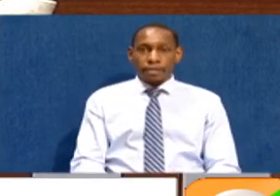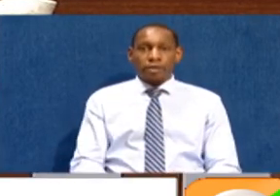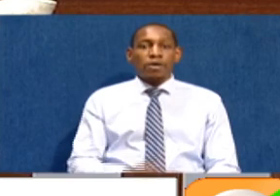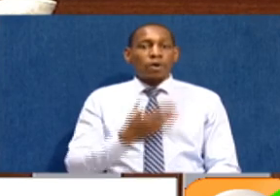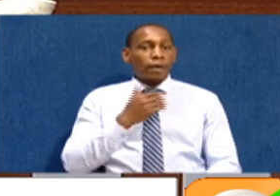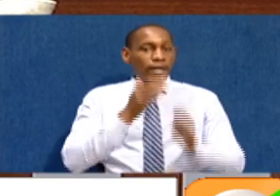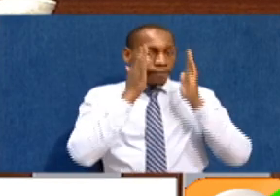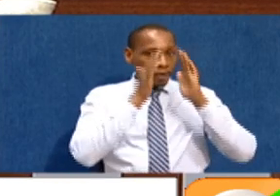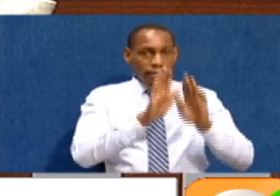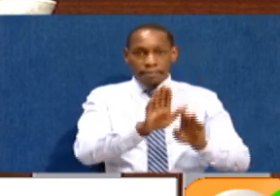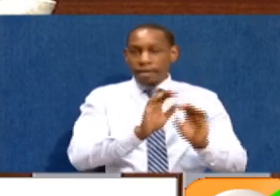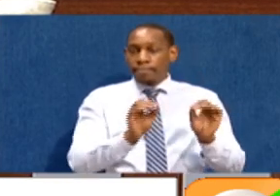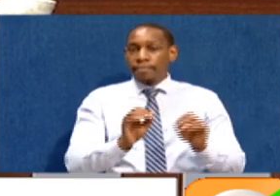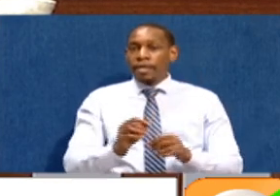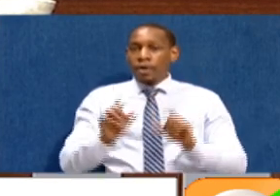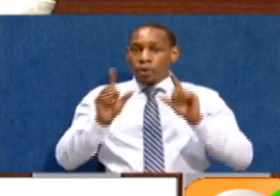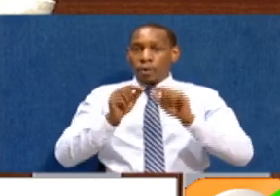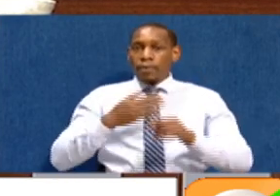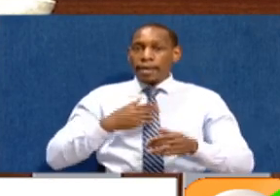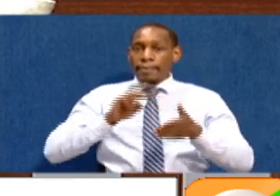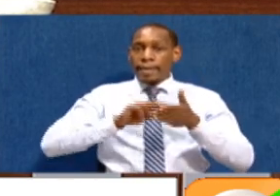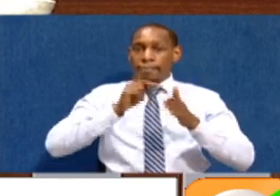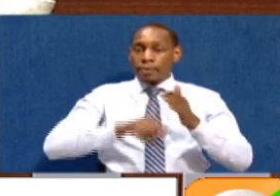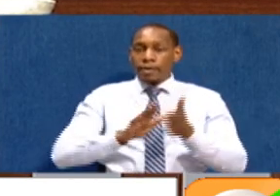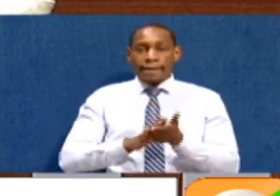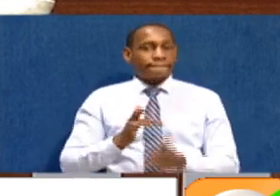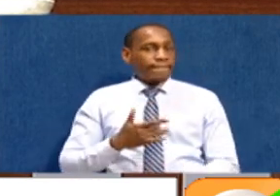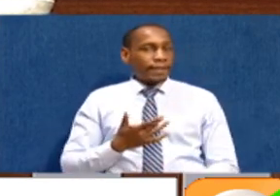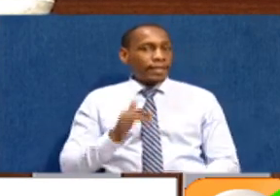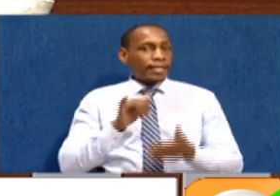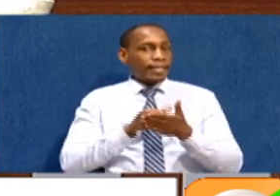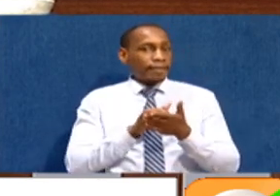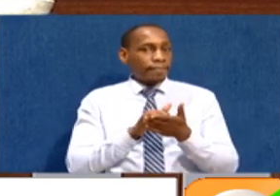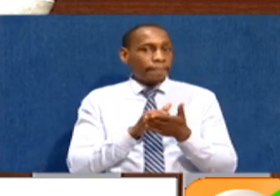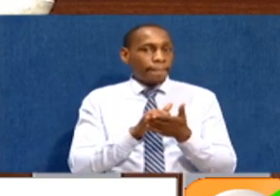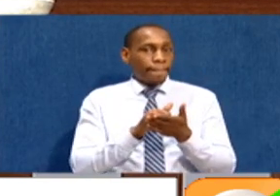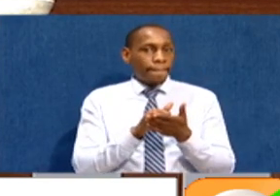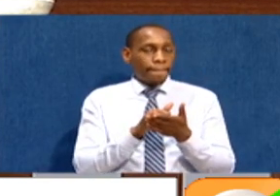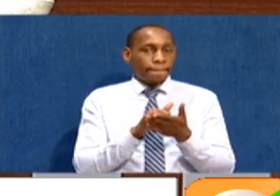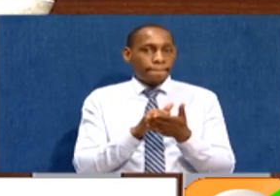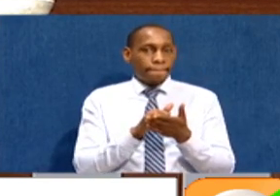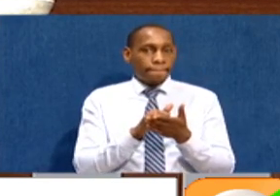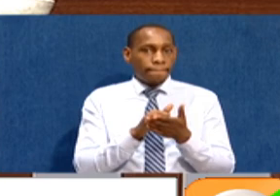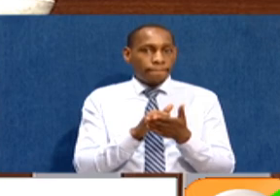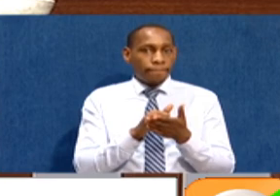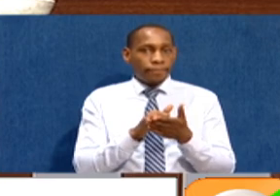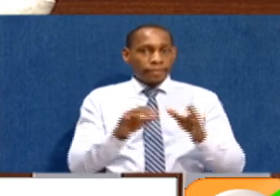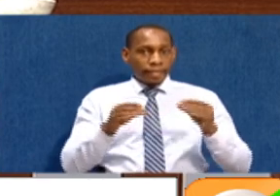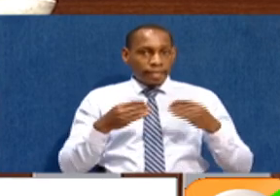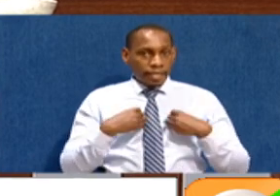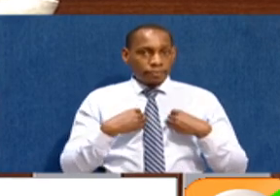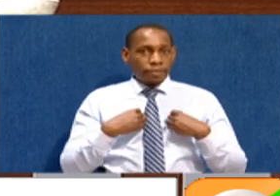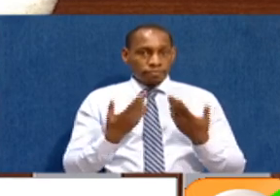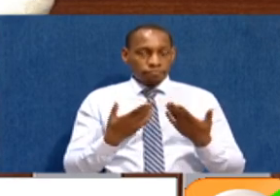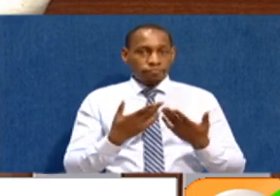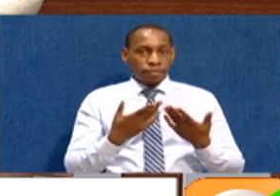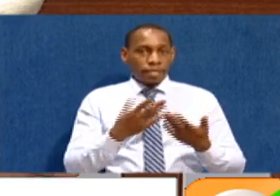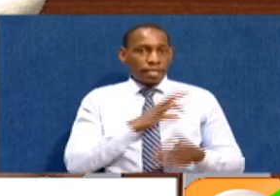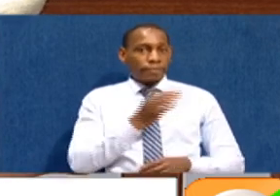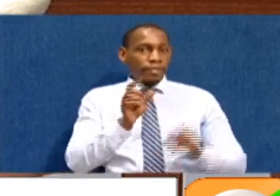go to that. I'm simply saying that there is a sense in which, allow me a little